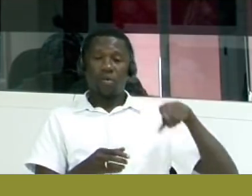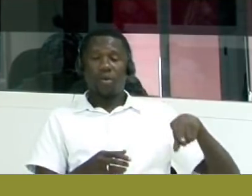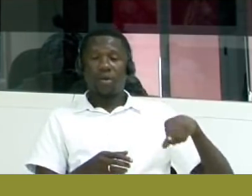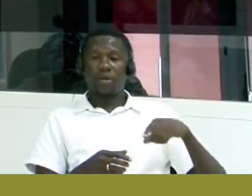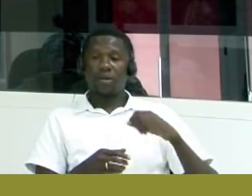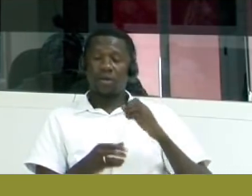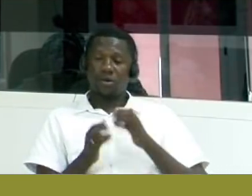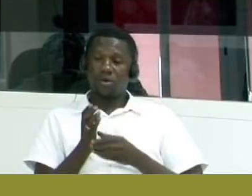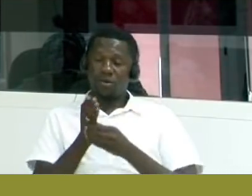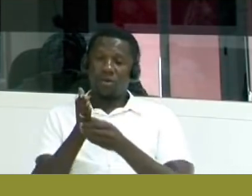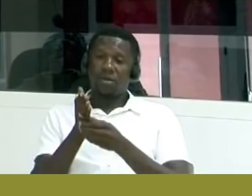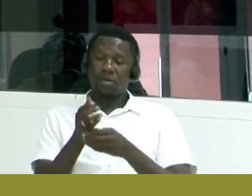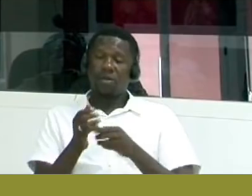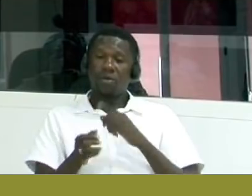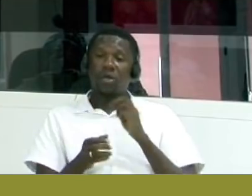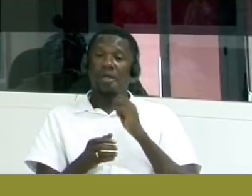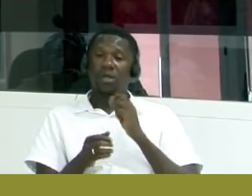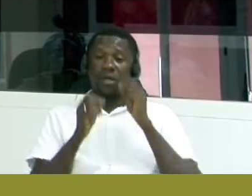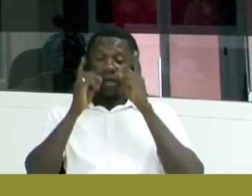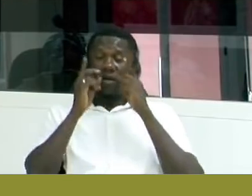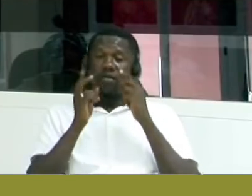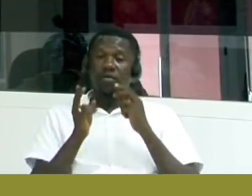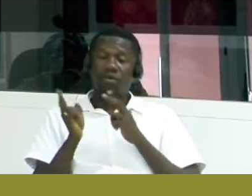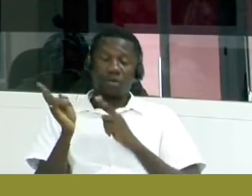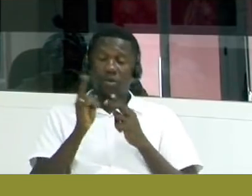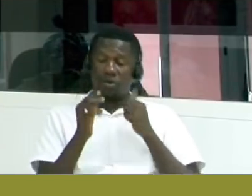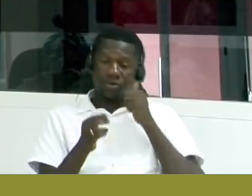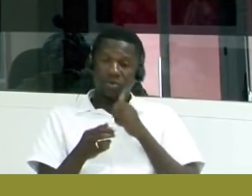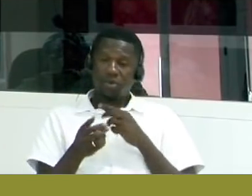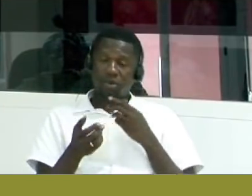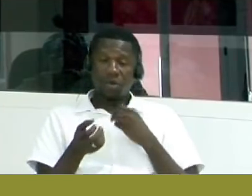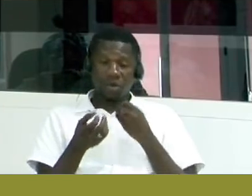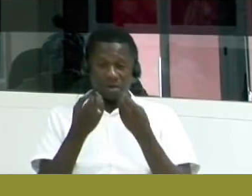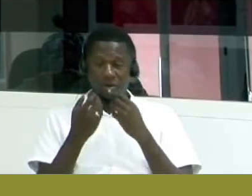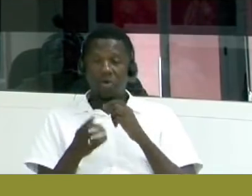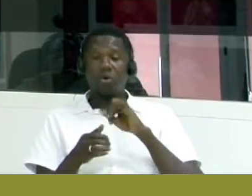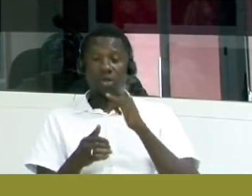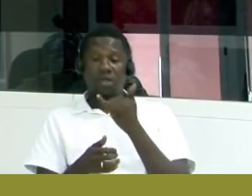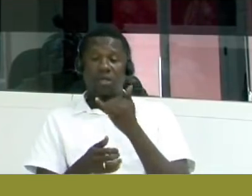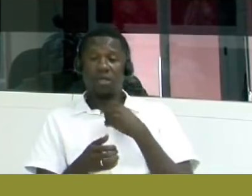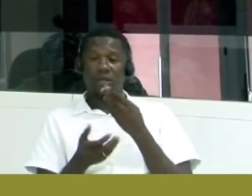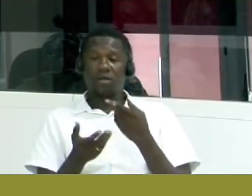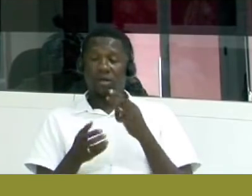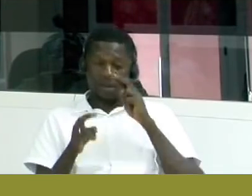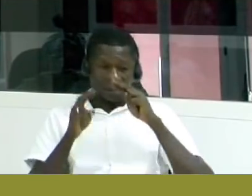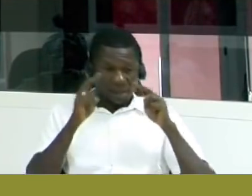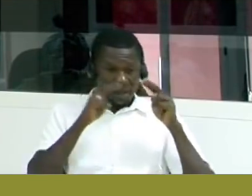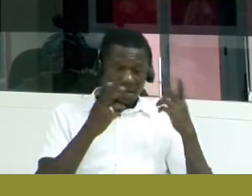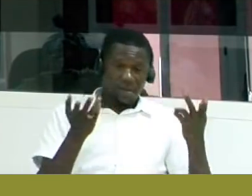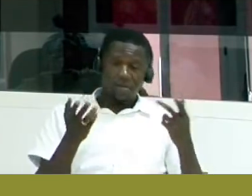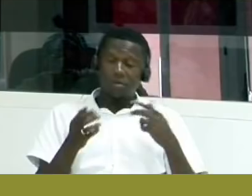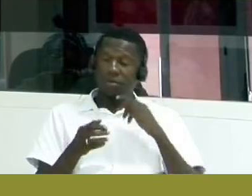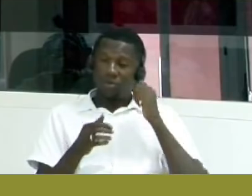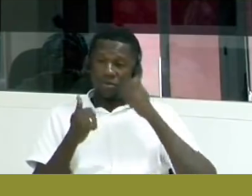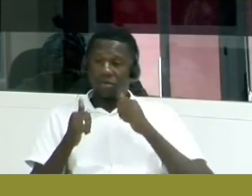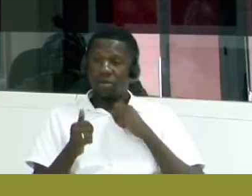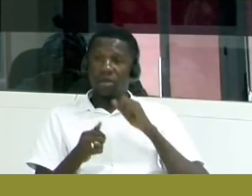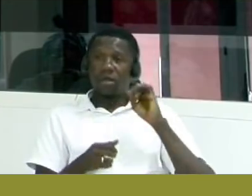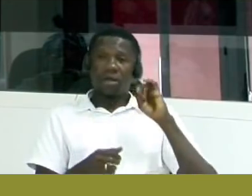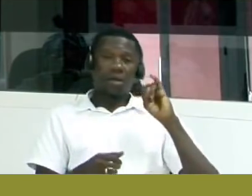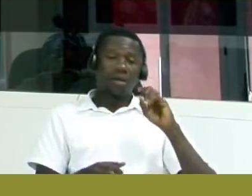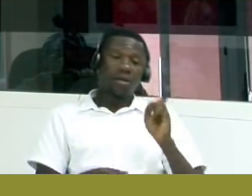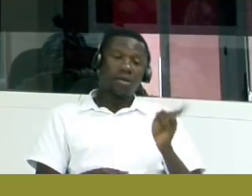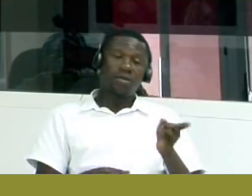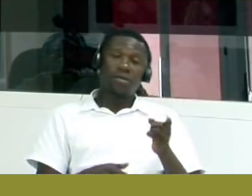bullet used? He would have been the one to tell me that, oh yes, because I checked the ammunition, I checked this. I am not supposed to be IG who will go to the street like I'm